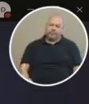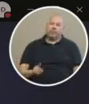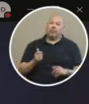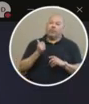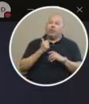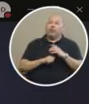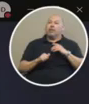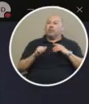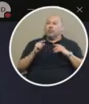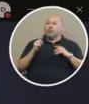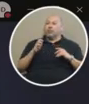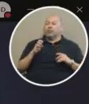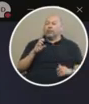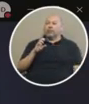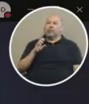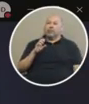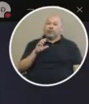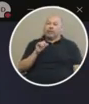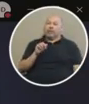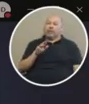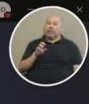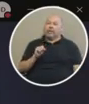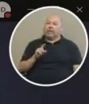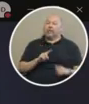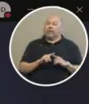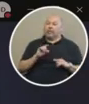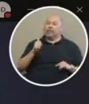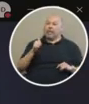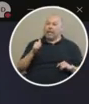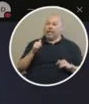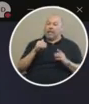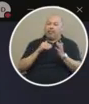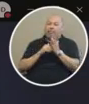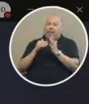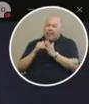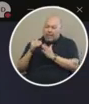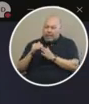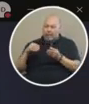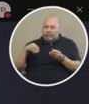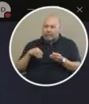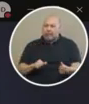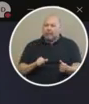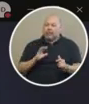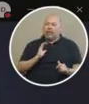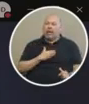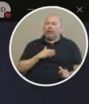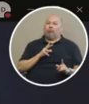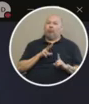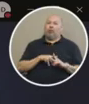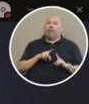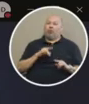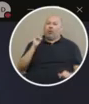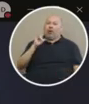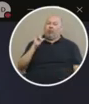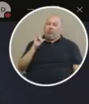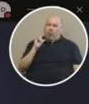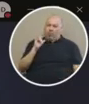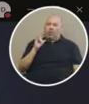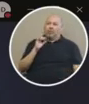Under the CARES Act, $10 billion has been granted or allocated for